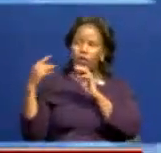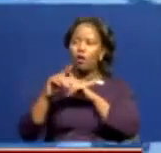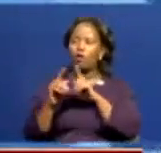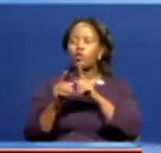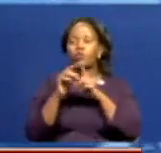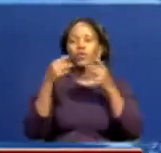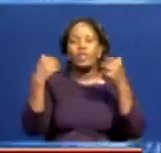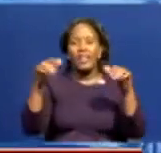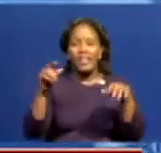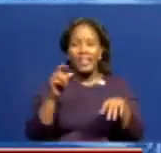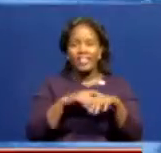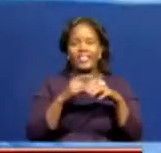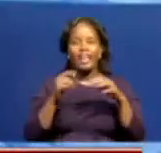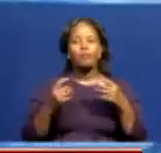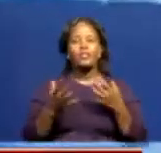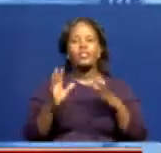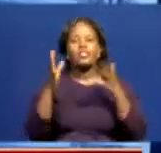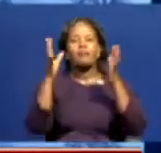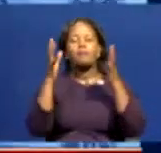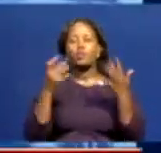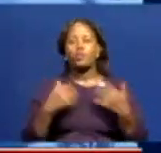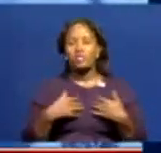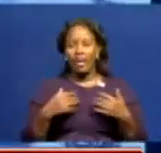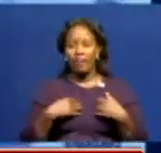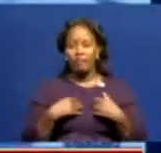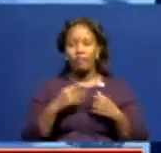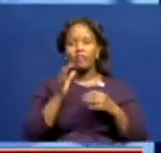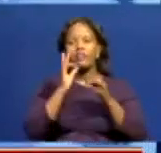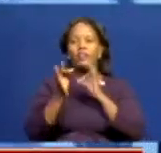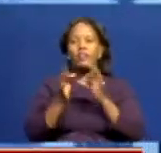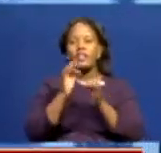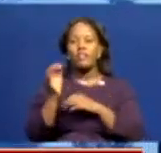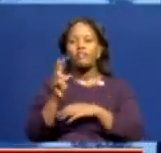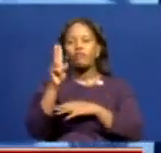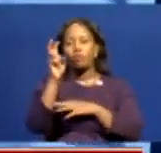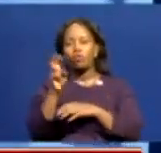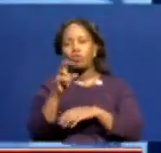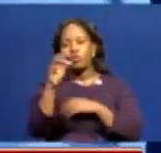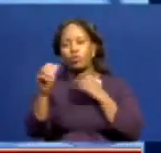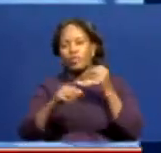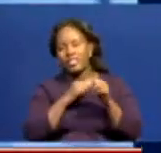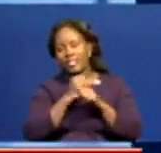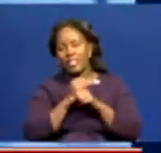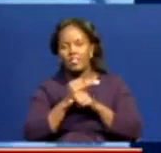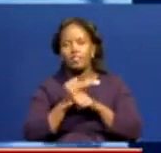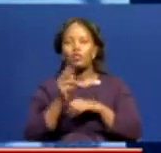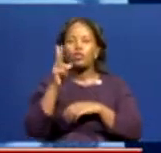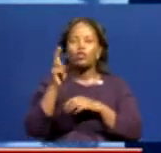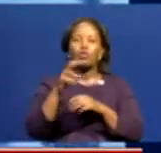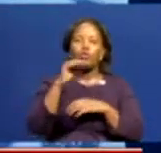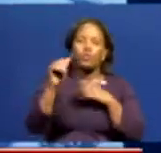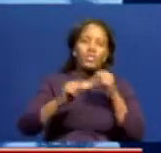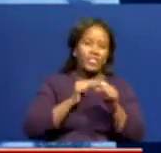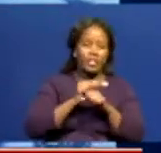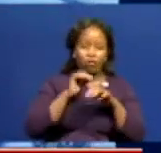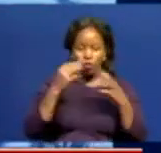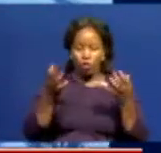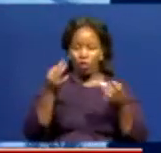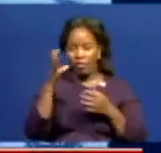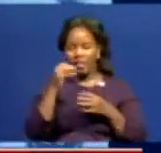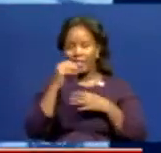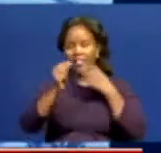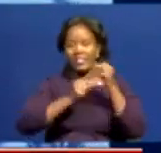time there's a celebration within the country, whether you're celebrating 20 years, you're celebrating 40 years, celebrating 50 years, the Central Bank of Kenya usually produces what are